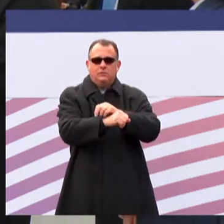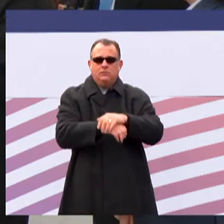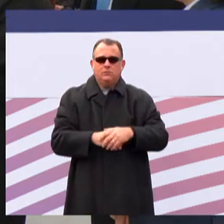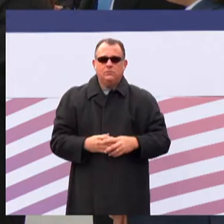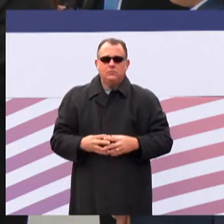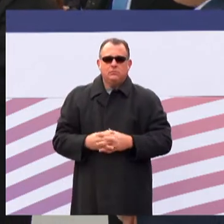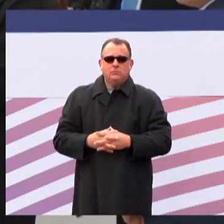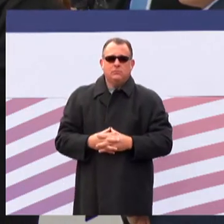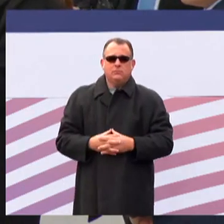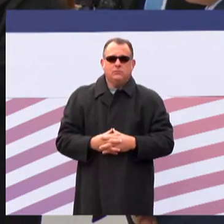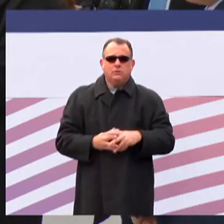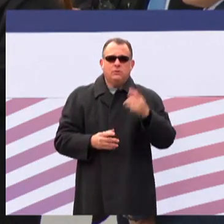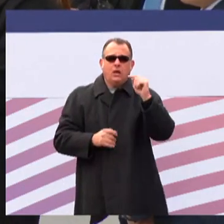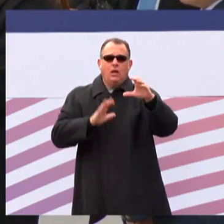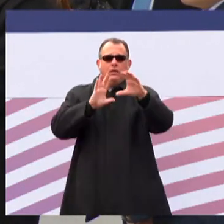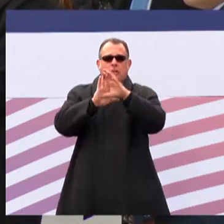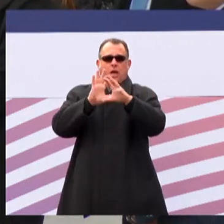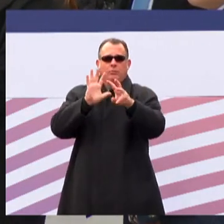that I will support, obey, and defend